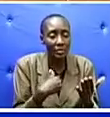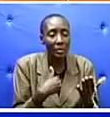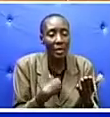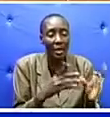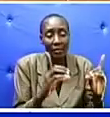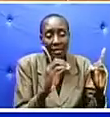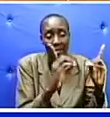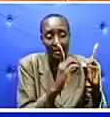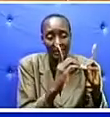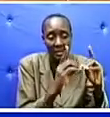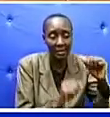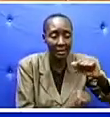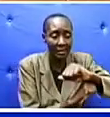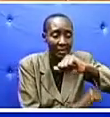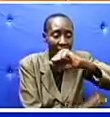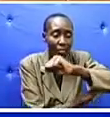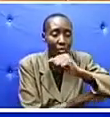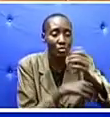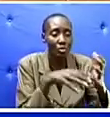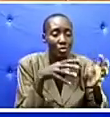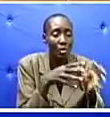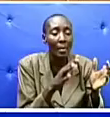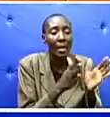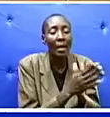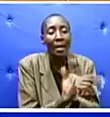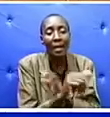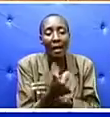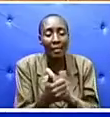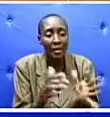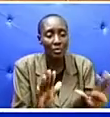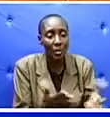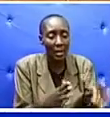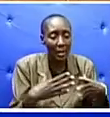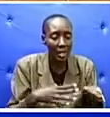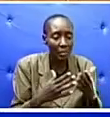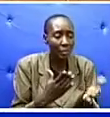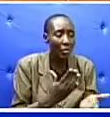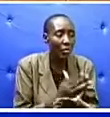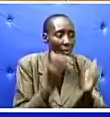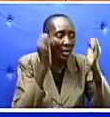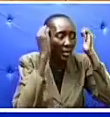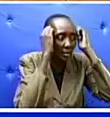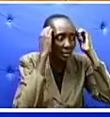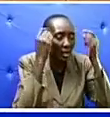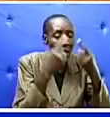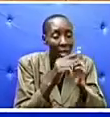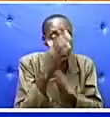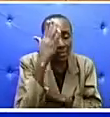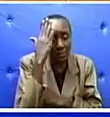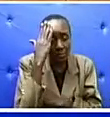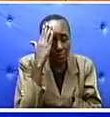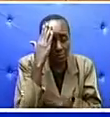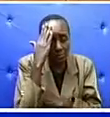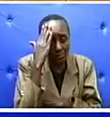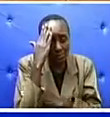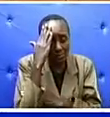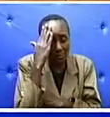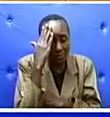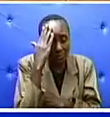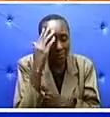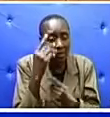groups of just encouraging people, education and everything. Okay. But you know, as much as we talk to